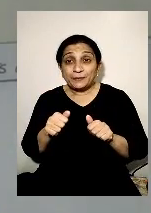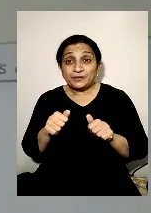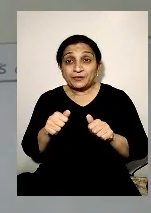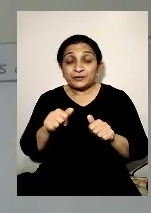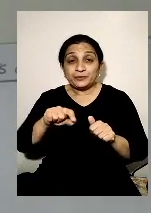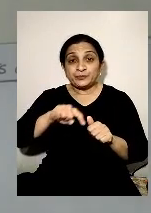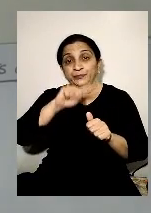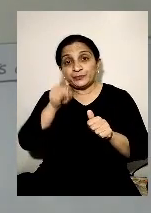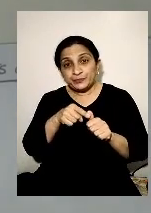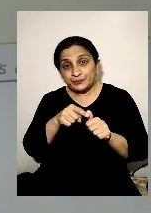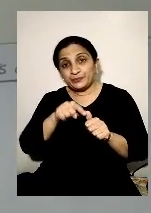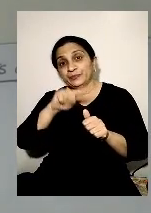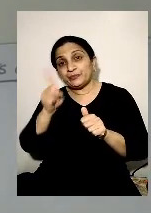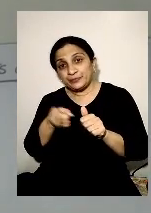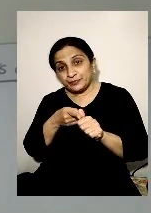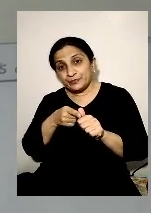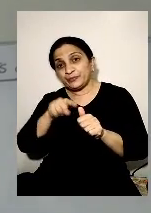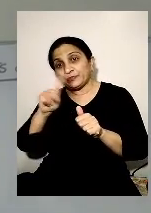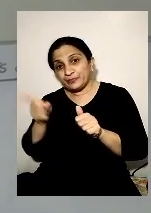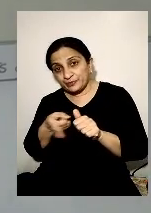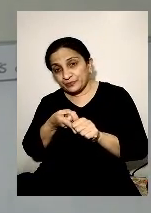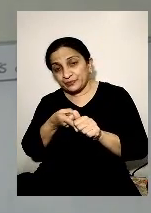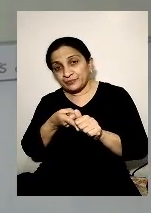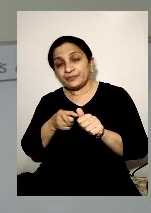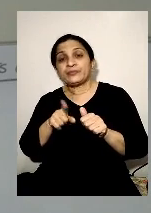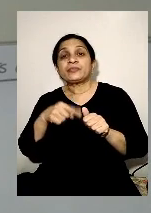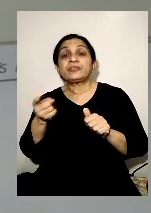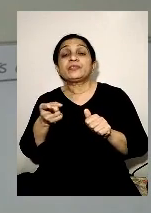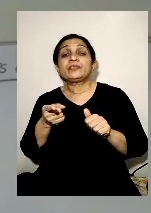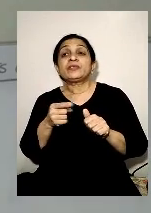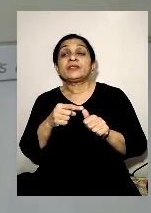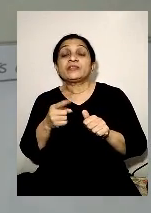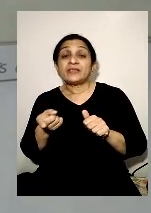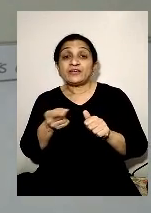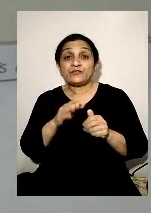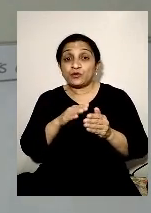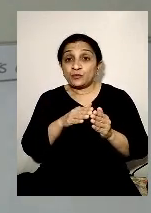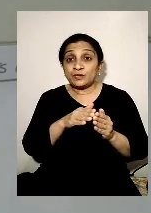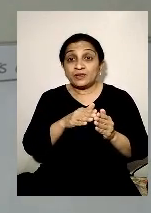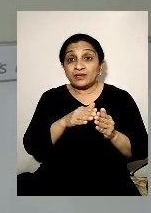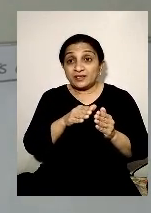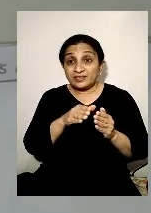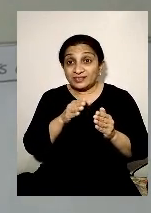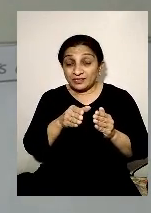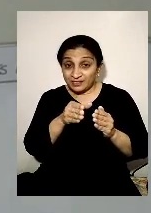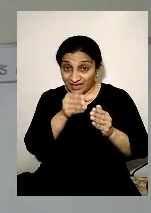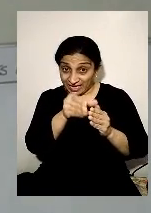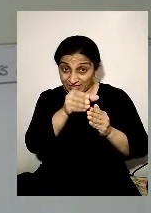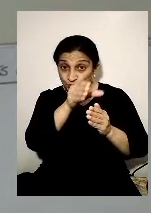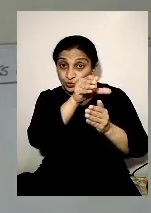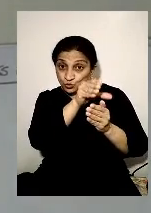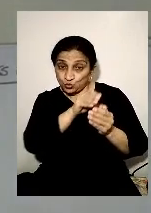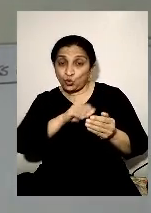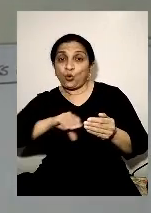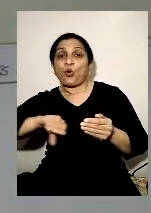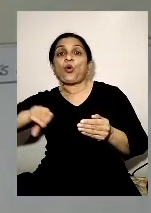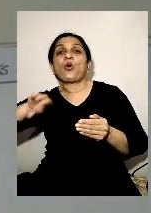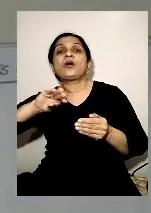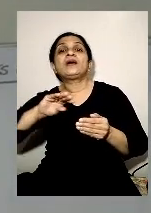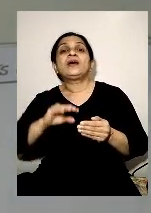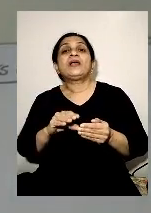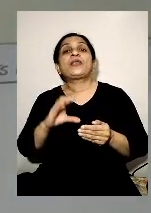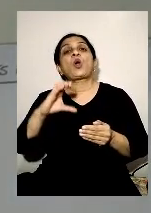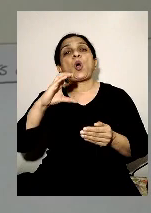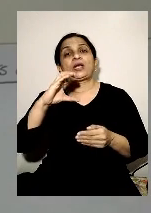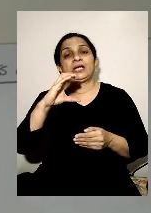now from this portion you get the cochlea okay draw a proportionate circular figure